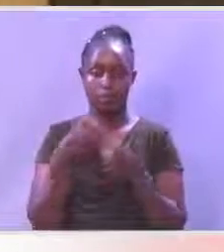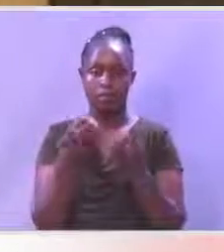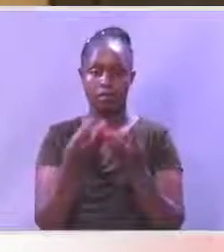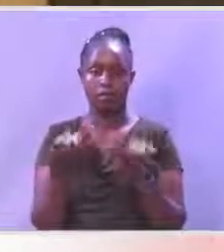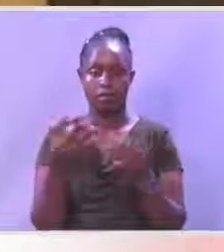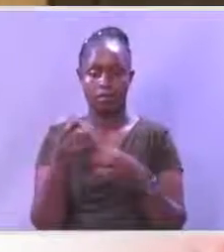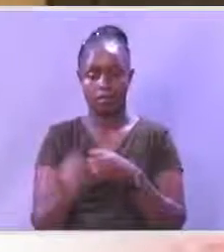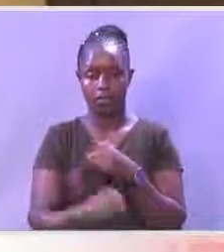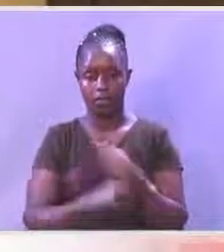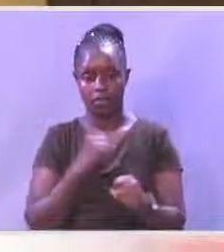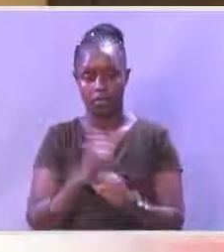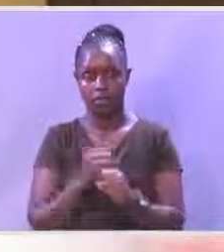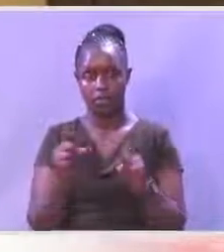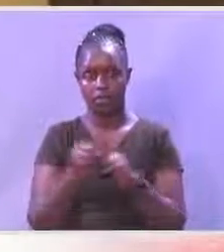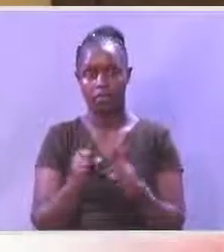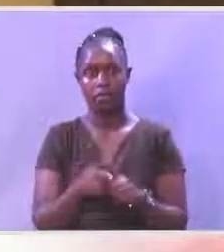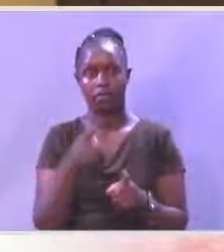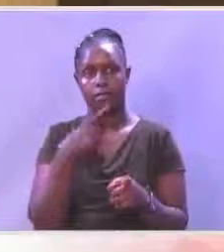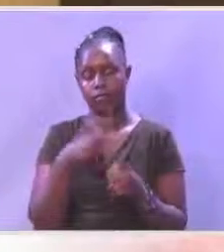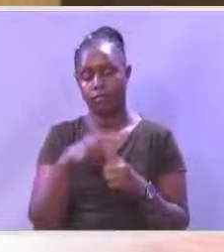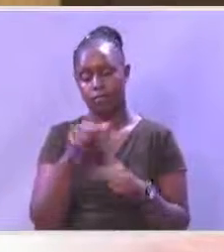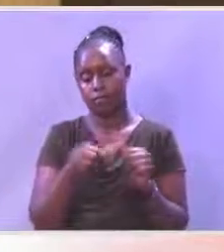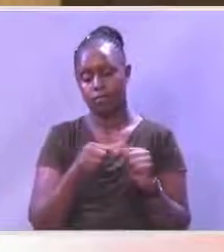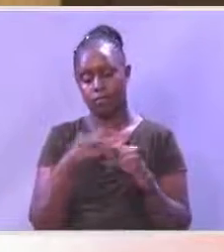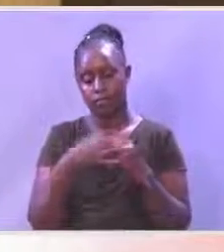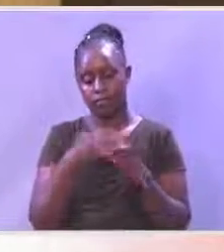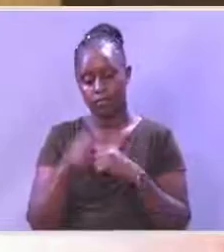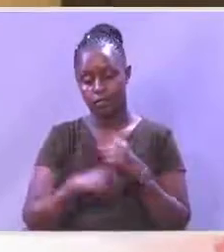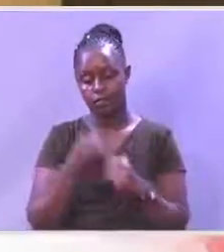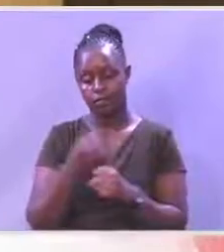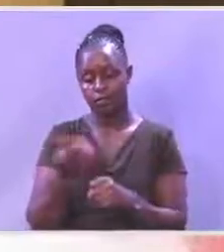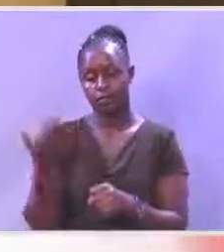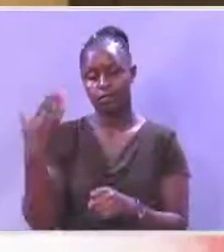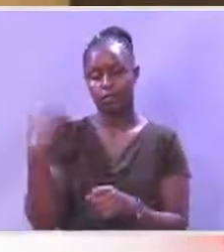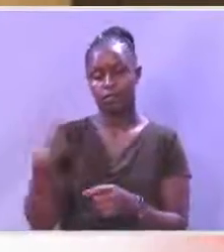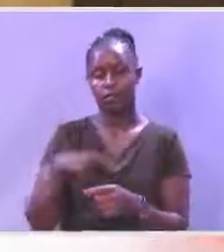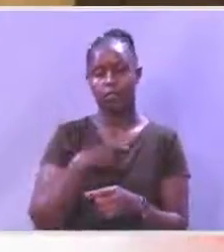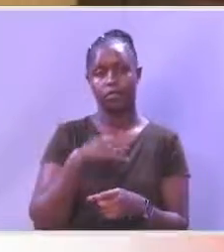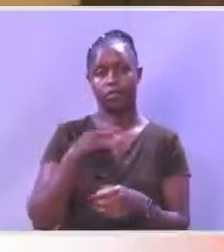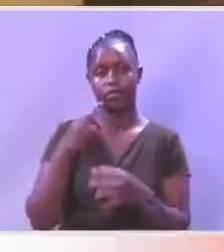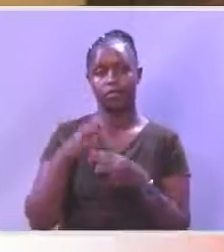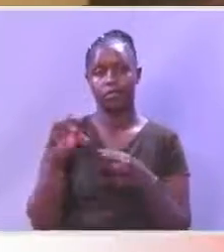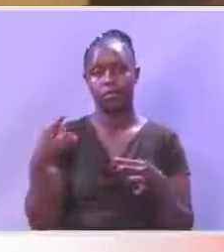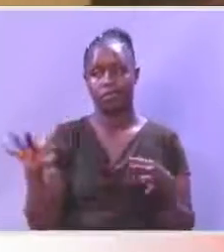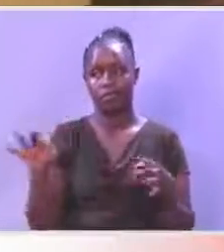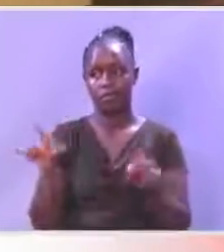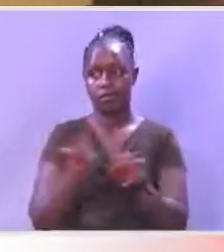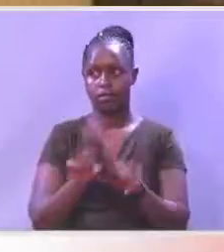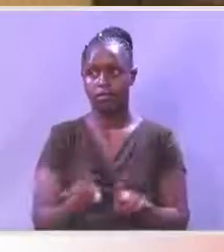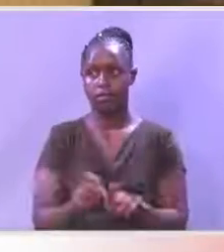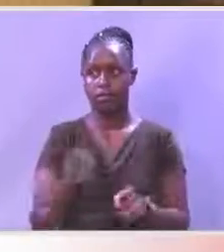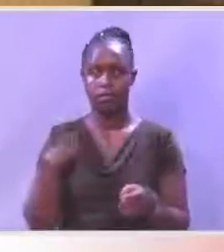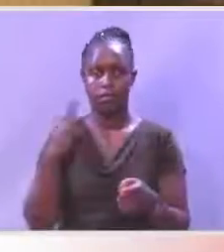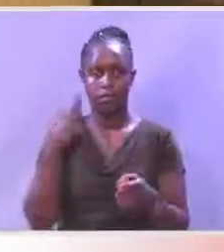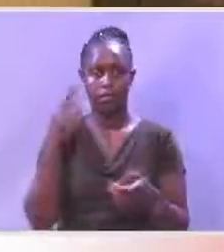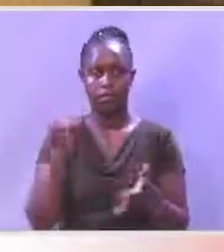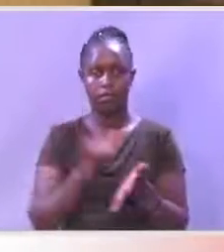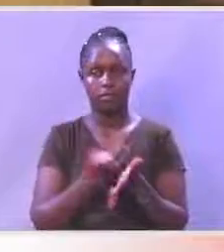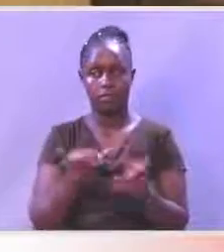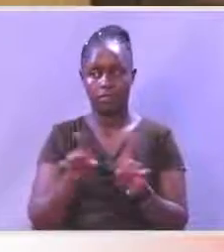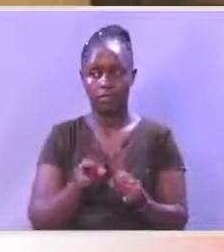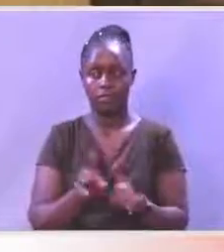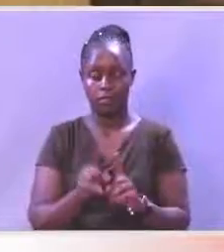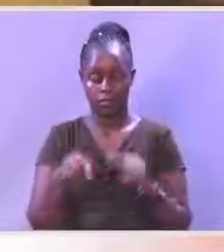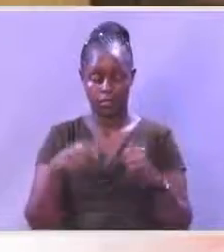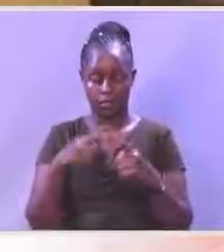years. And approximately about 8 years ago, we evolved into the fresh butchery section, as you can see here, which they requested us to move into